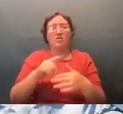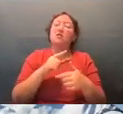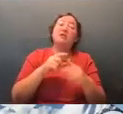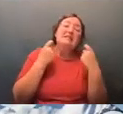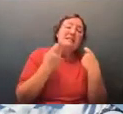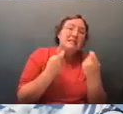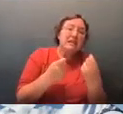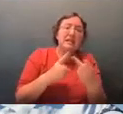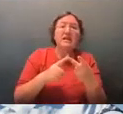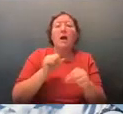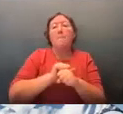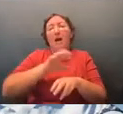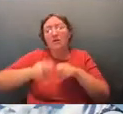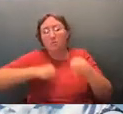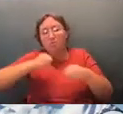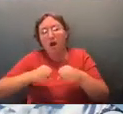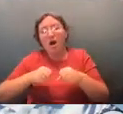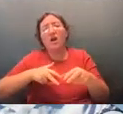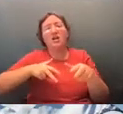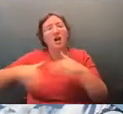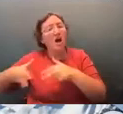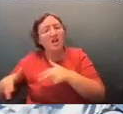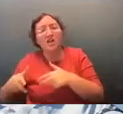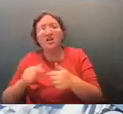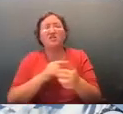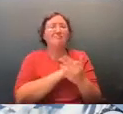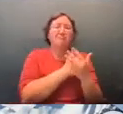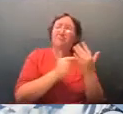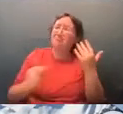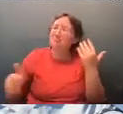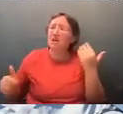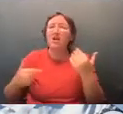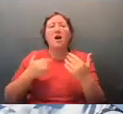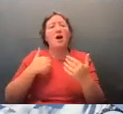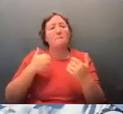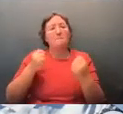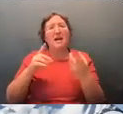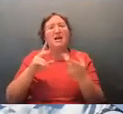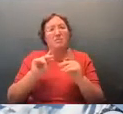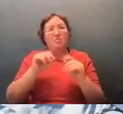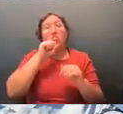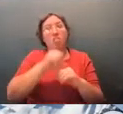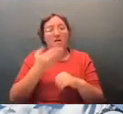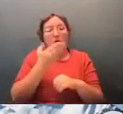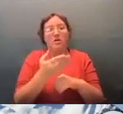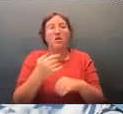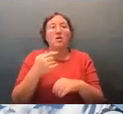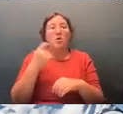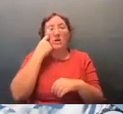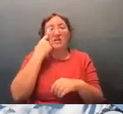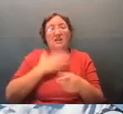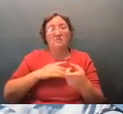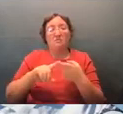to mountain biking to hiking. I've had friends who love coming up here. Just recently, they got hit with a